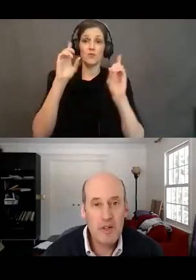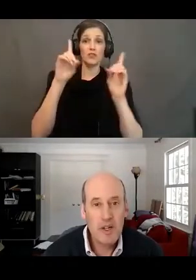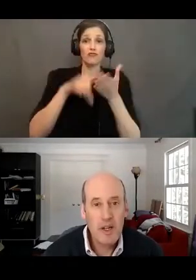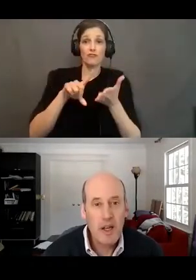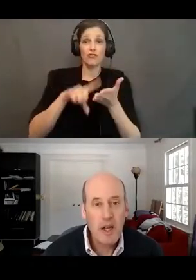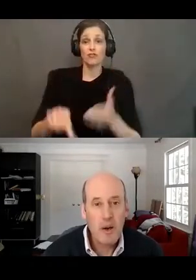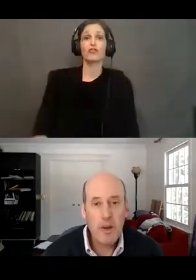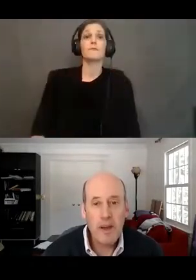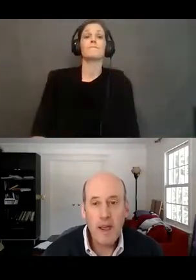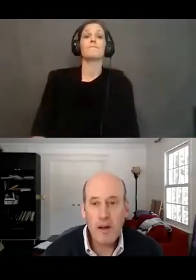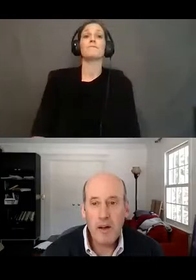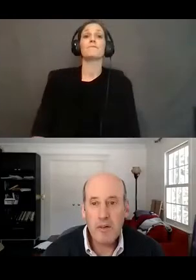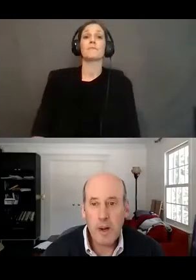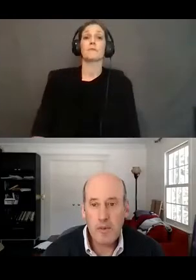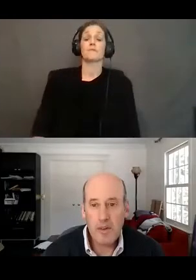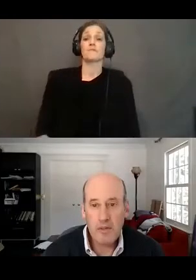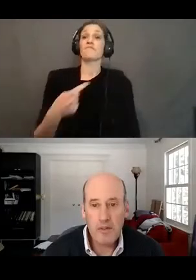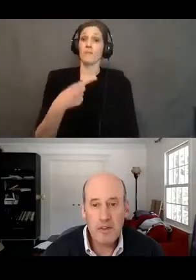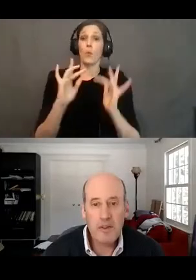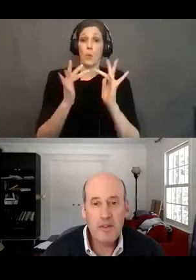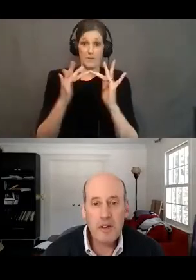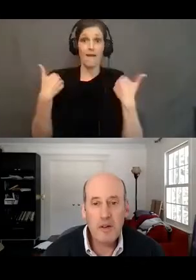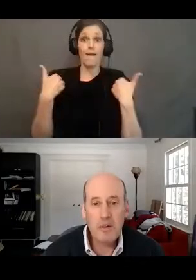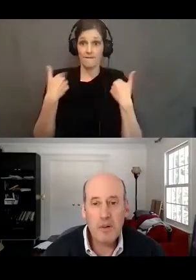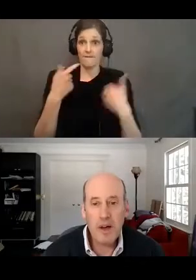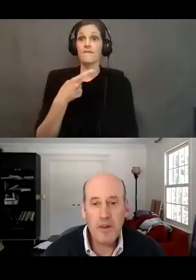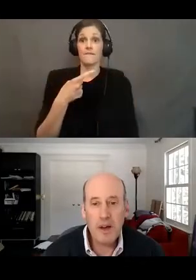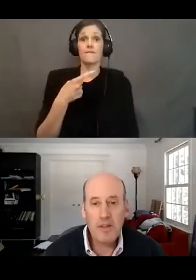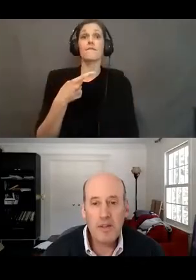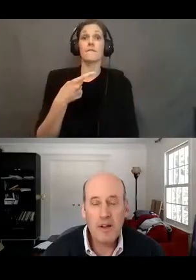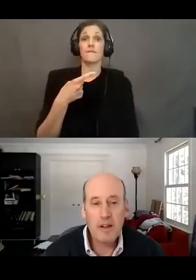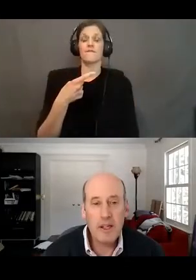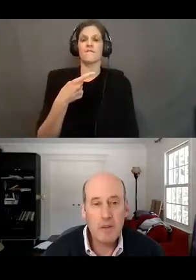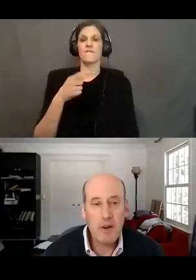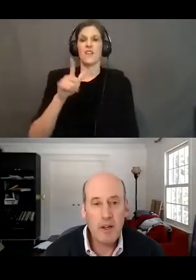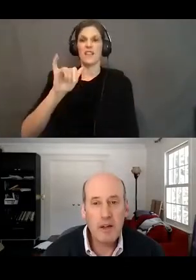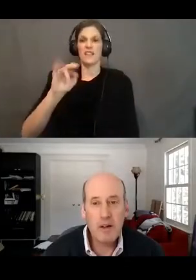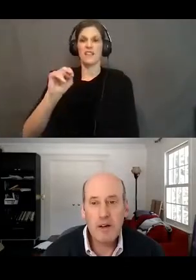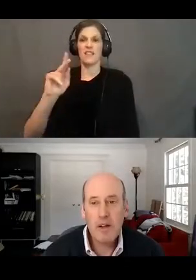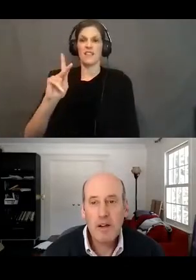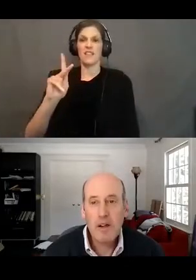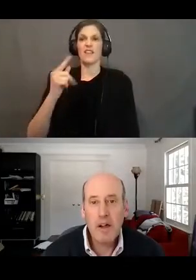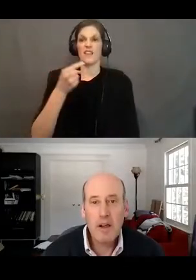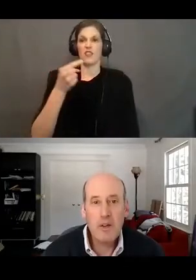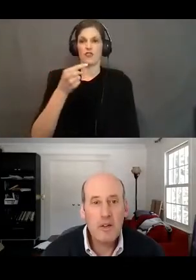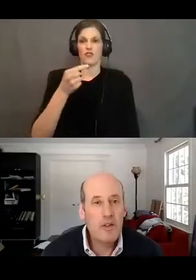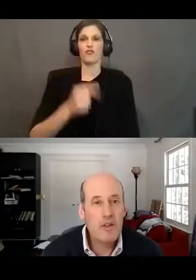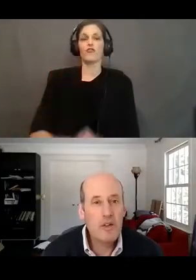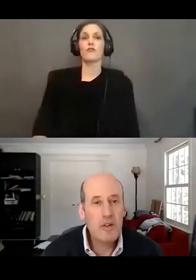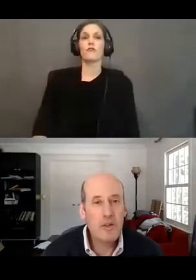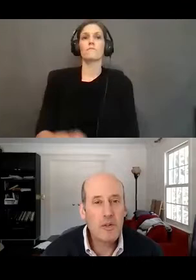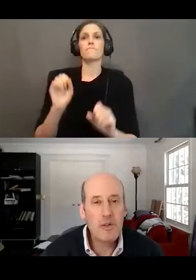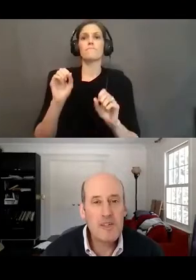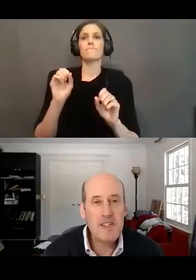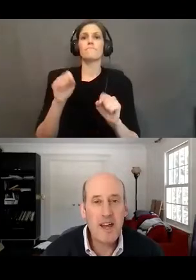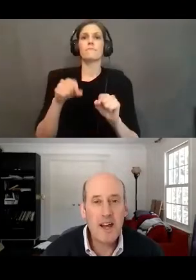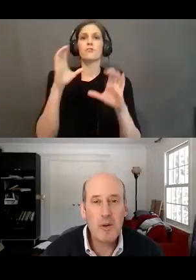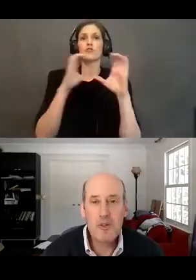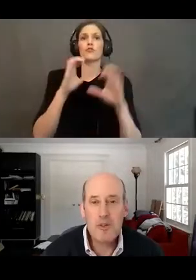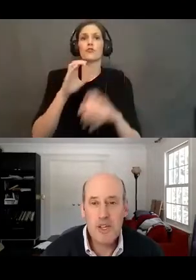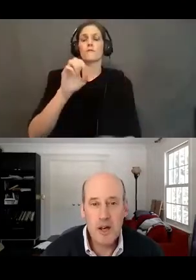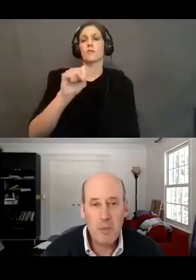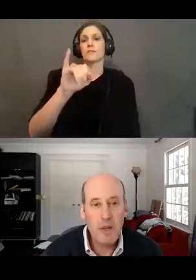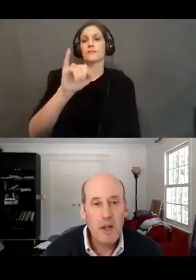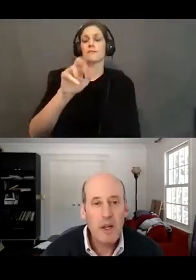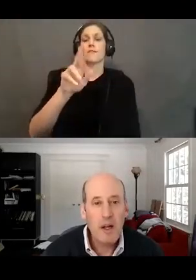Research. We have a website for this. I've got the link right here, and you can search for SciArm